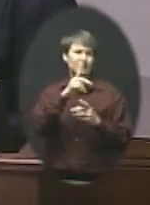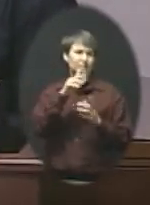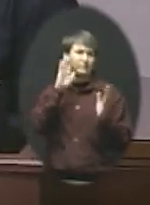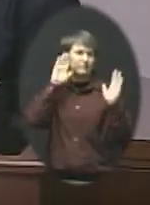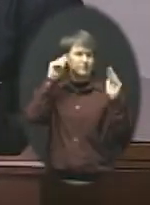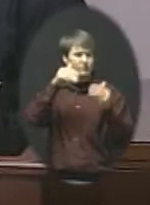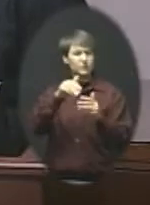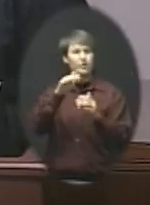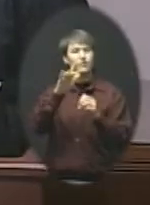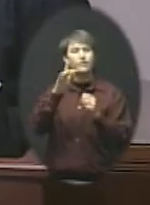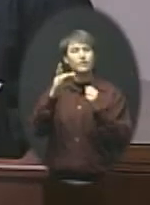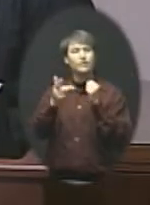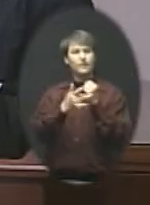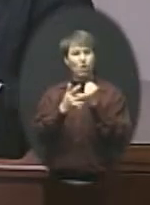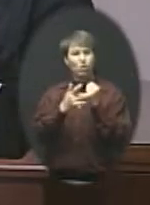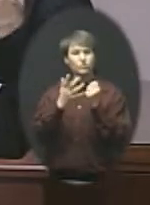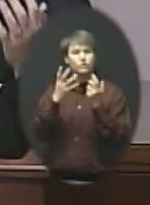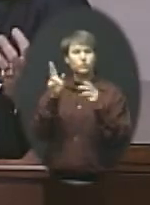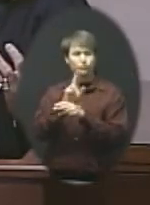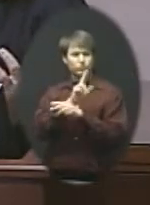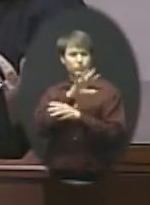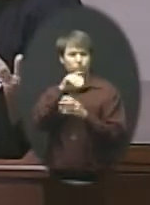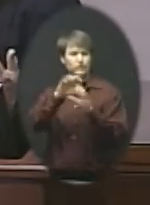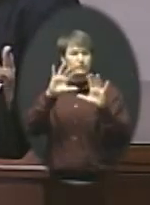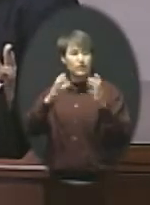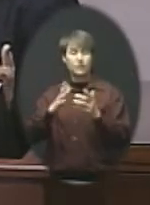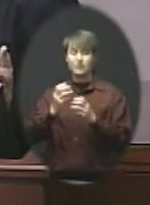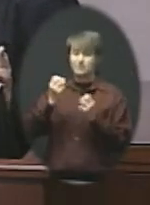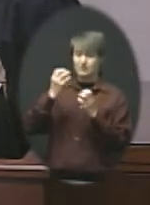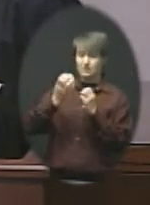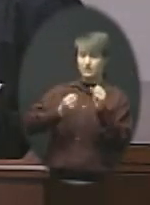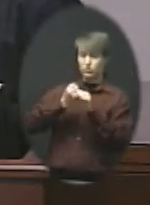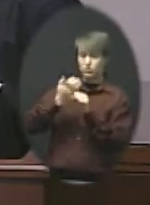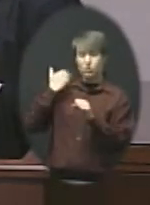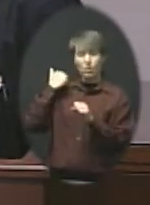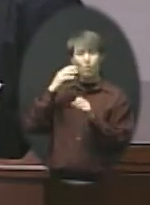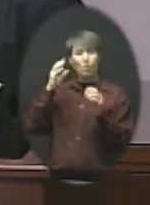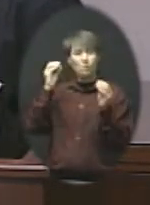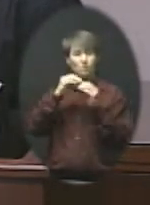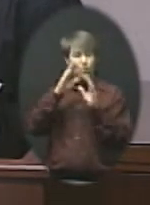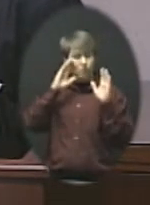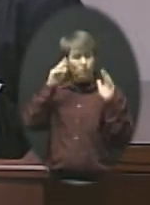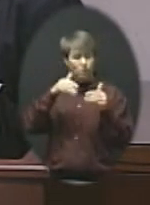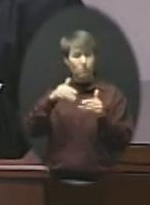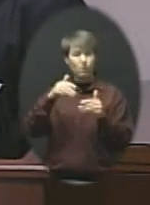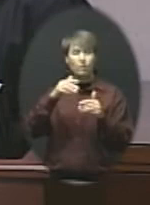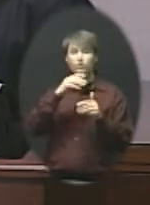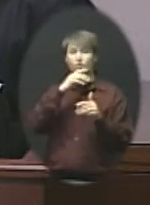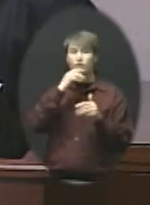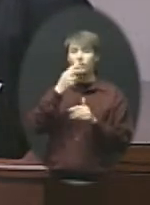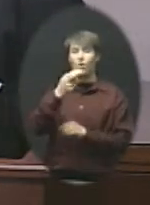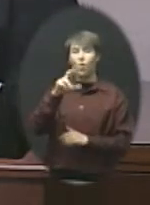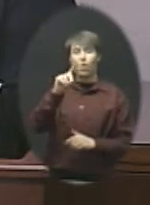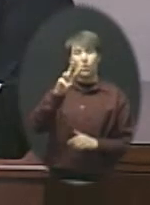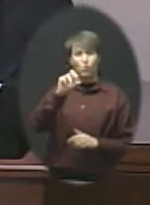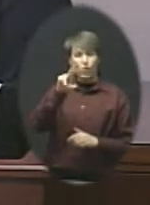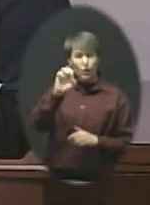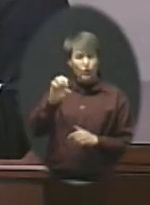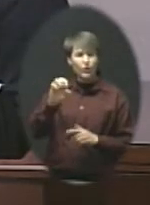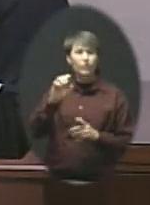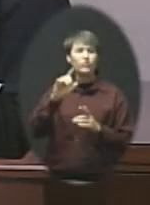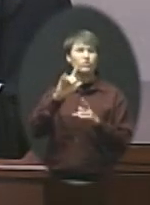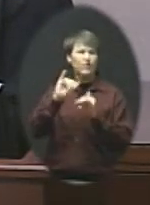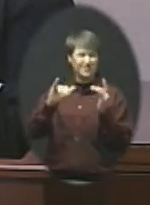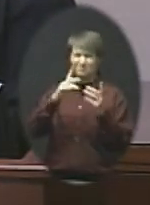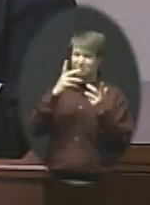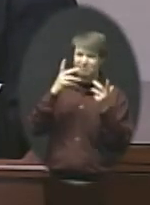technology integration in the classroom. Years and years back, it was more directed towards infrastructure and hardware. We're kind of past that with the